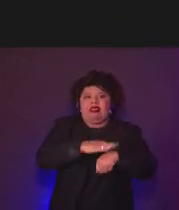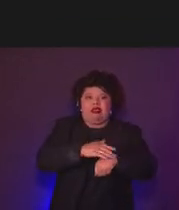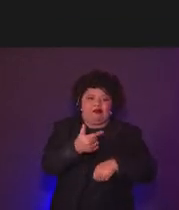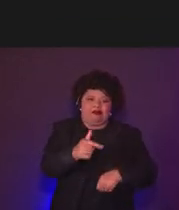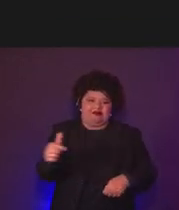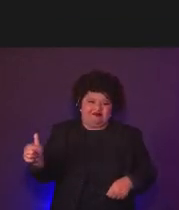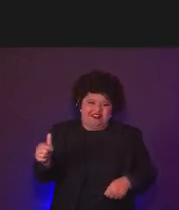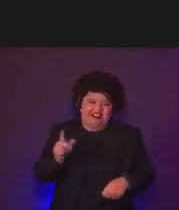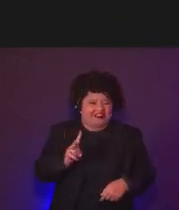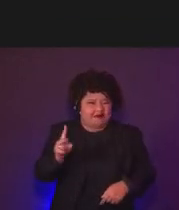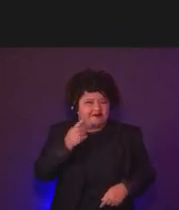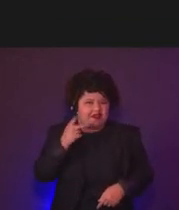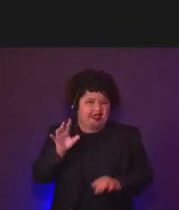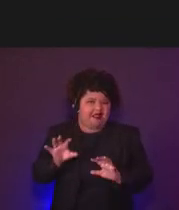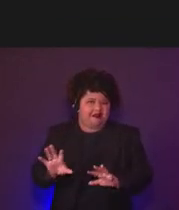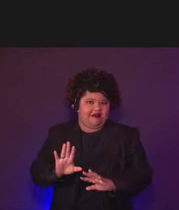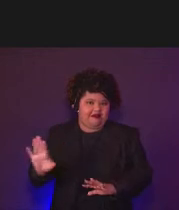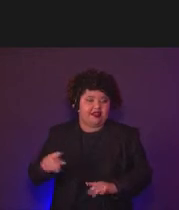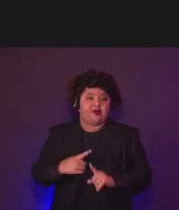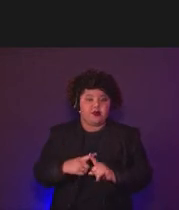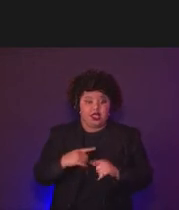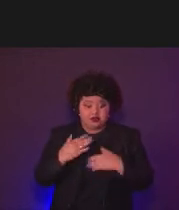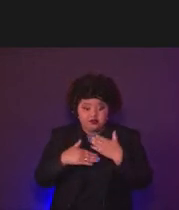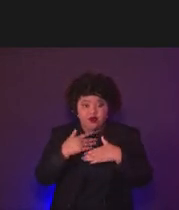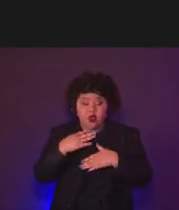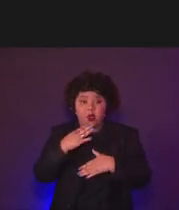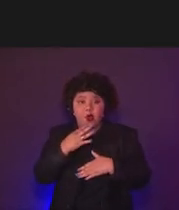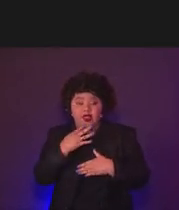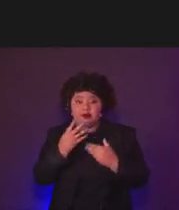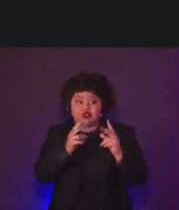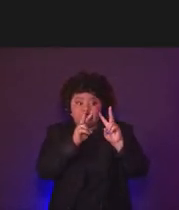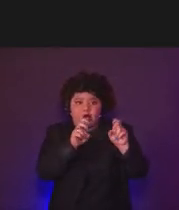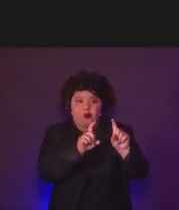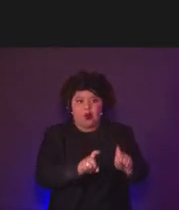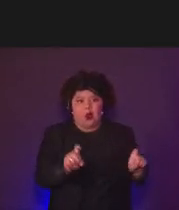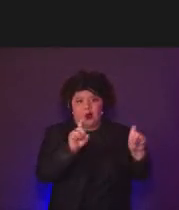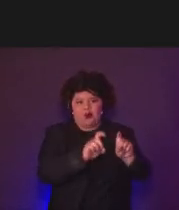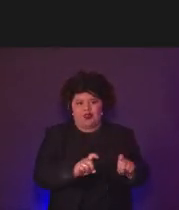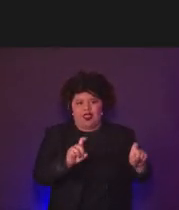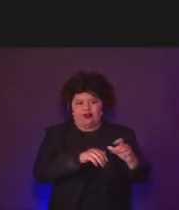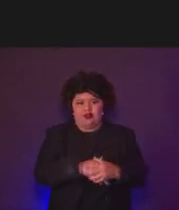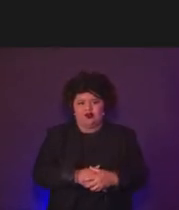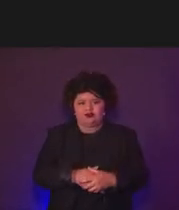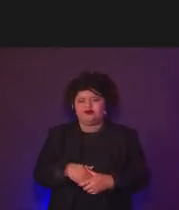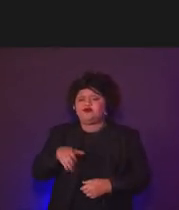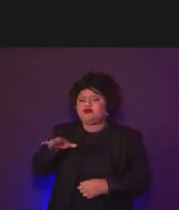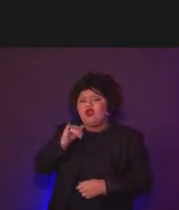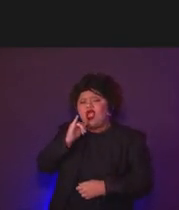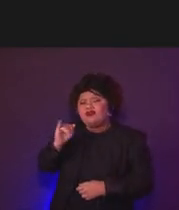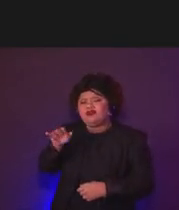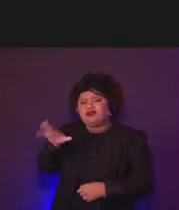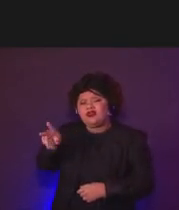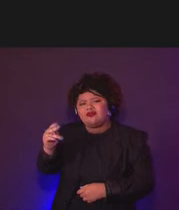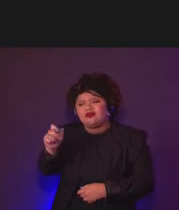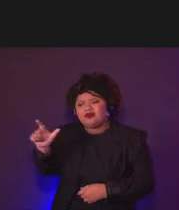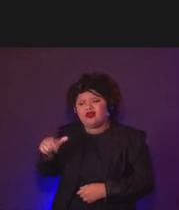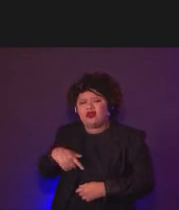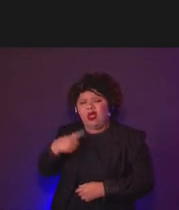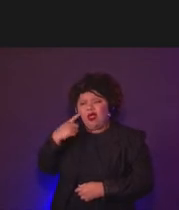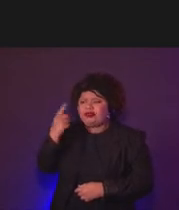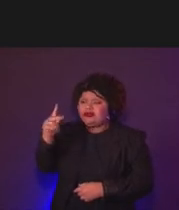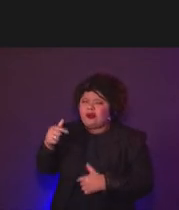computer knowledge. What did I tell him? I said, Phil, it's not going to work. We're not going to be interested in